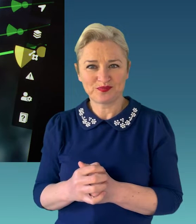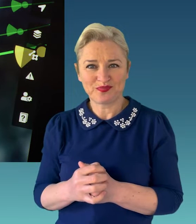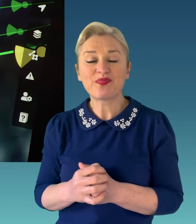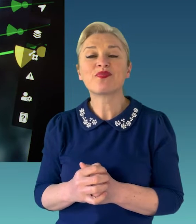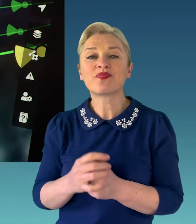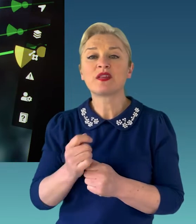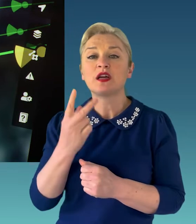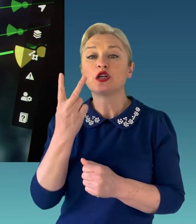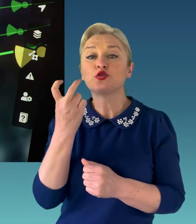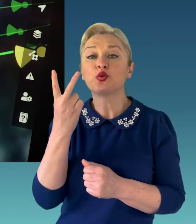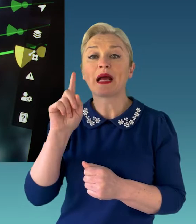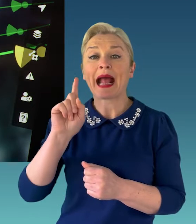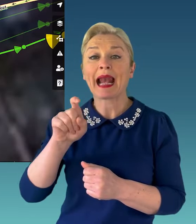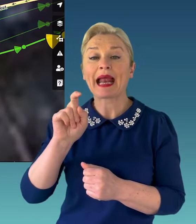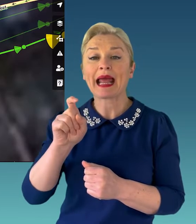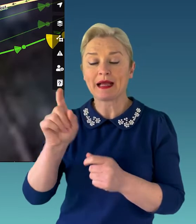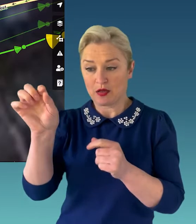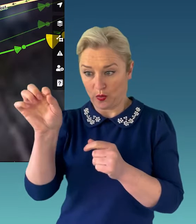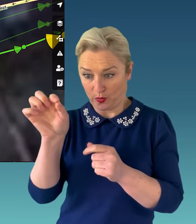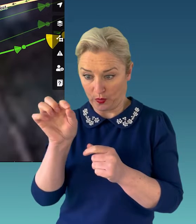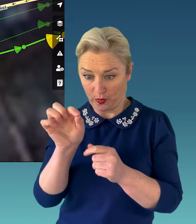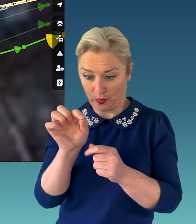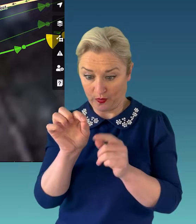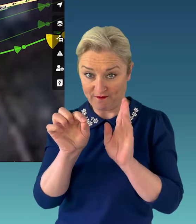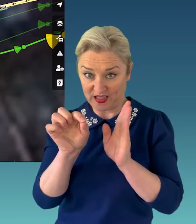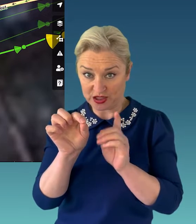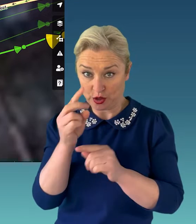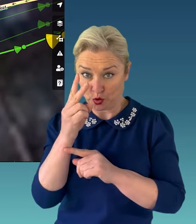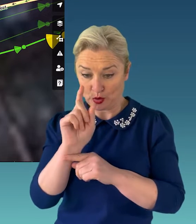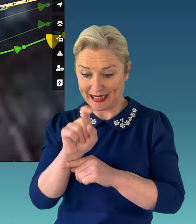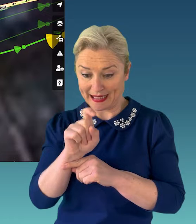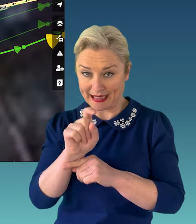and then double click when you get to the end of the section that you're adding.